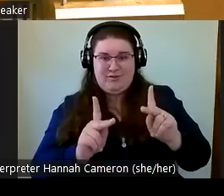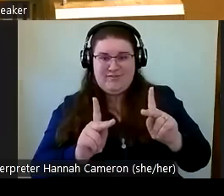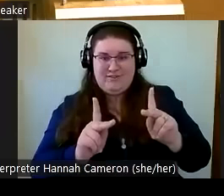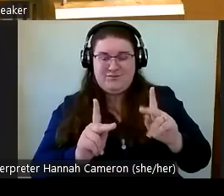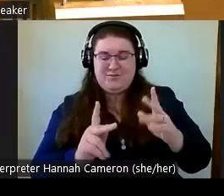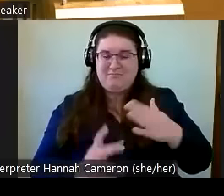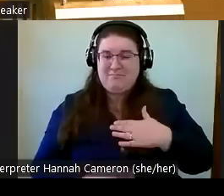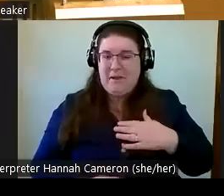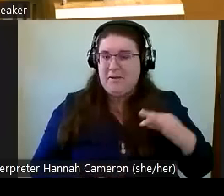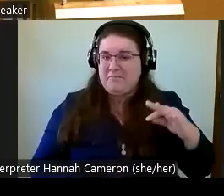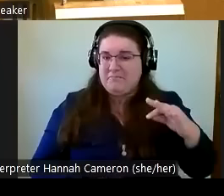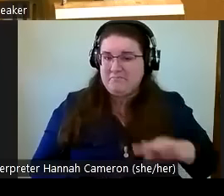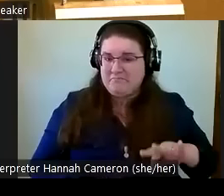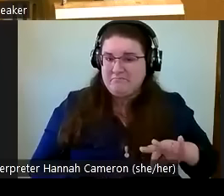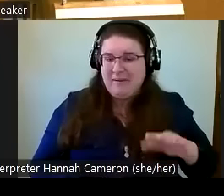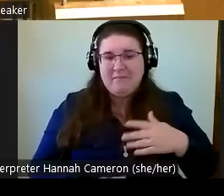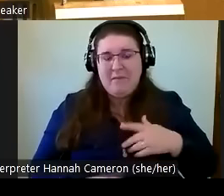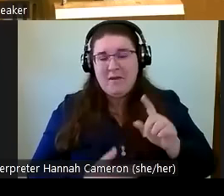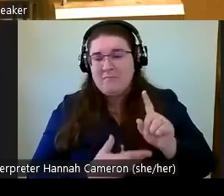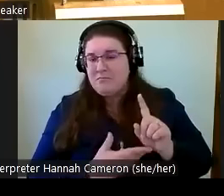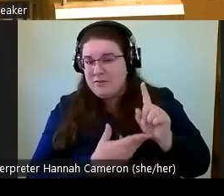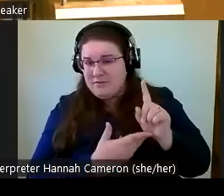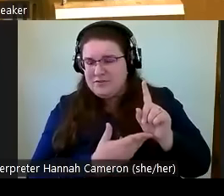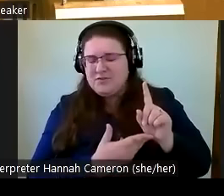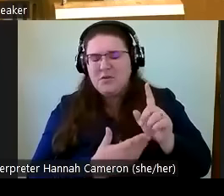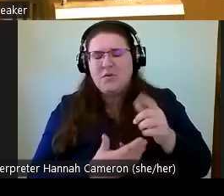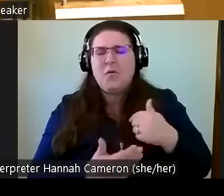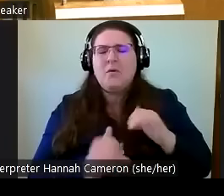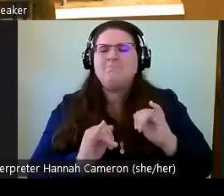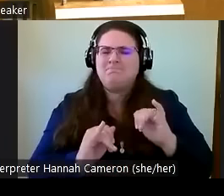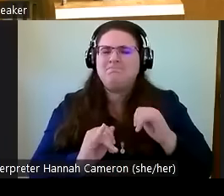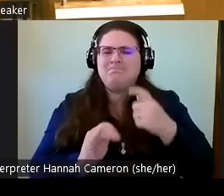incredibly privileged in the way that